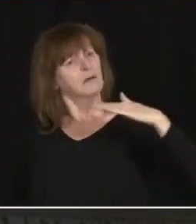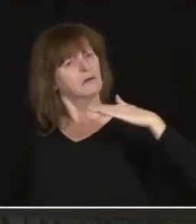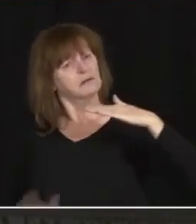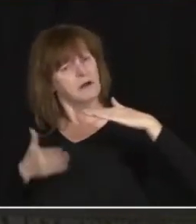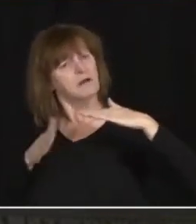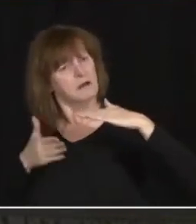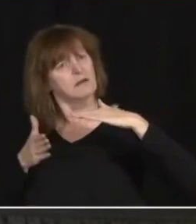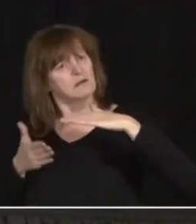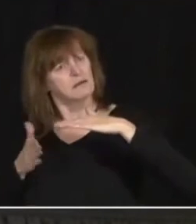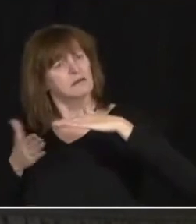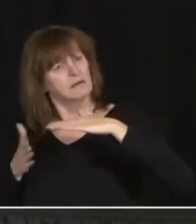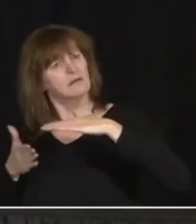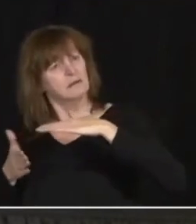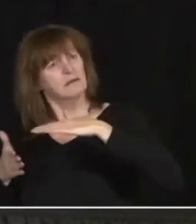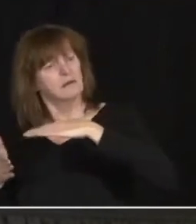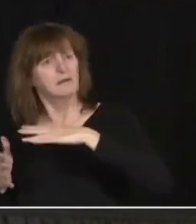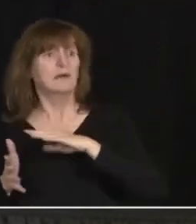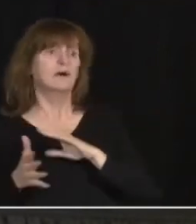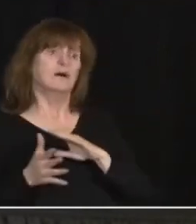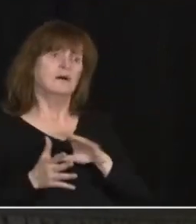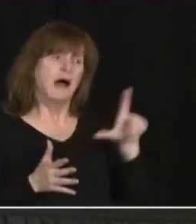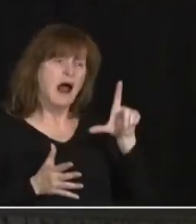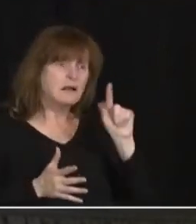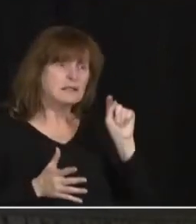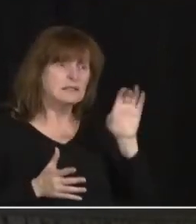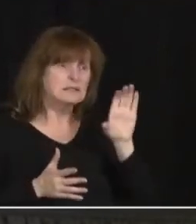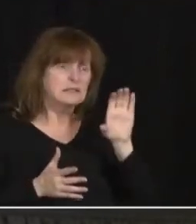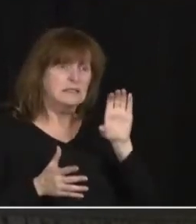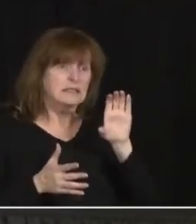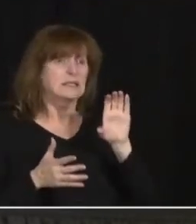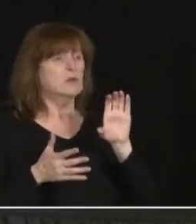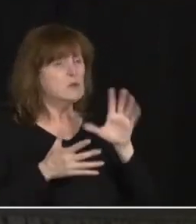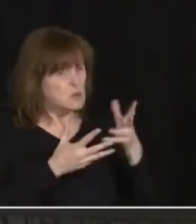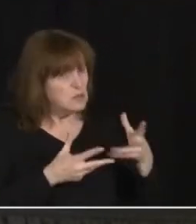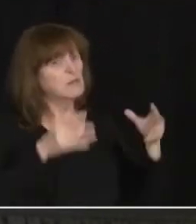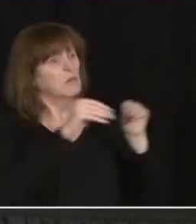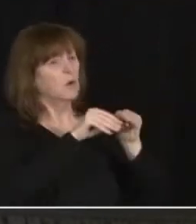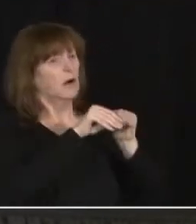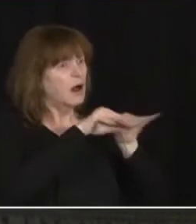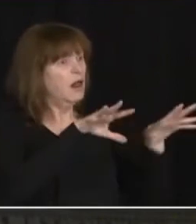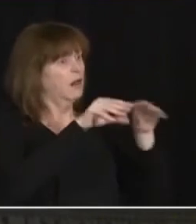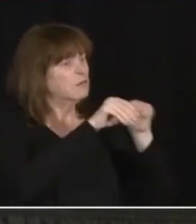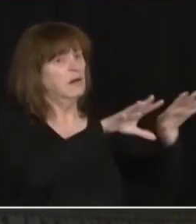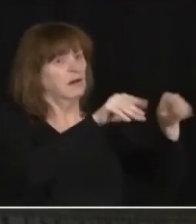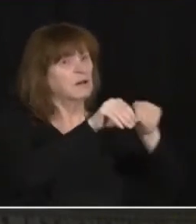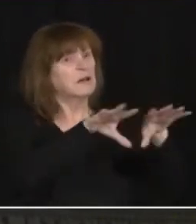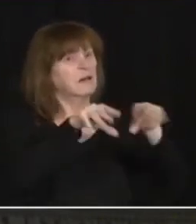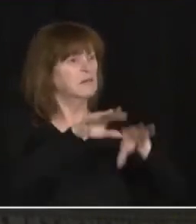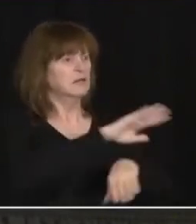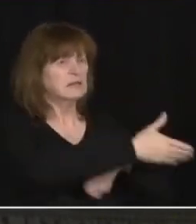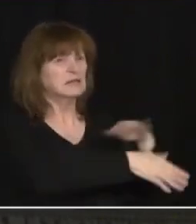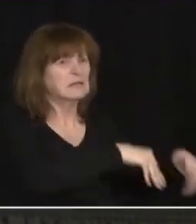deaths. But the ramp-up of cases in long-term care homes, the mortality that follows on